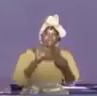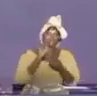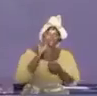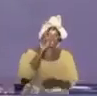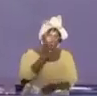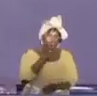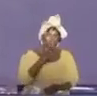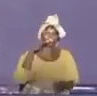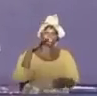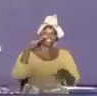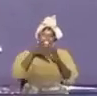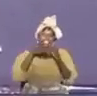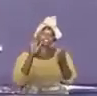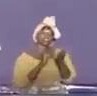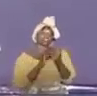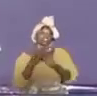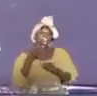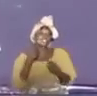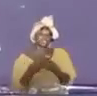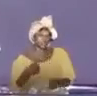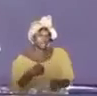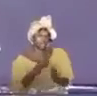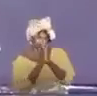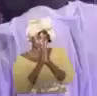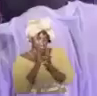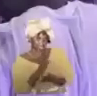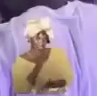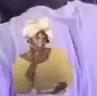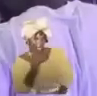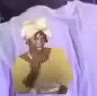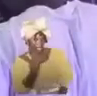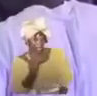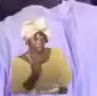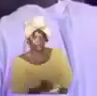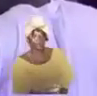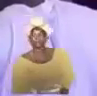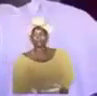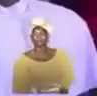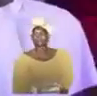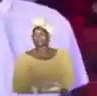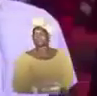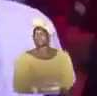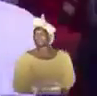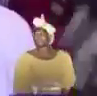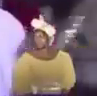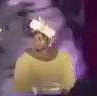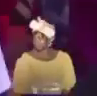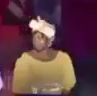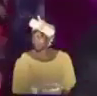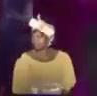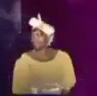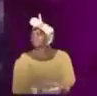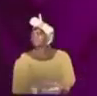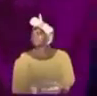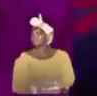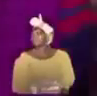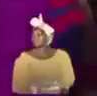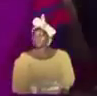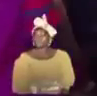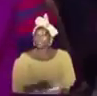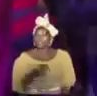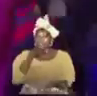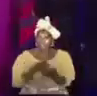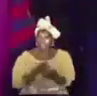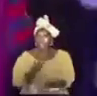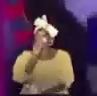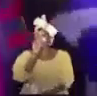moment. In Jesus' name we pray. All right, please, all of you, please stand. Please stand.